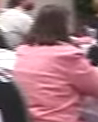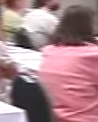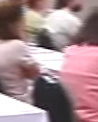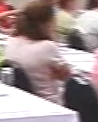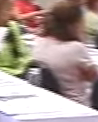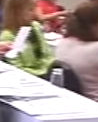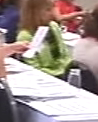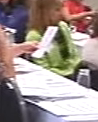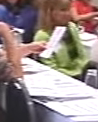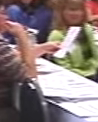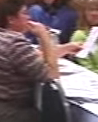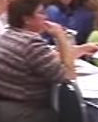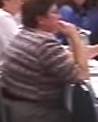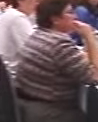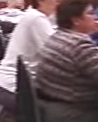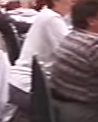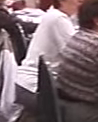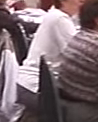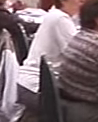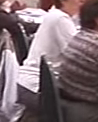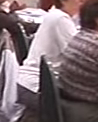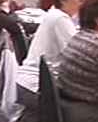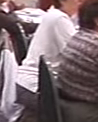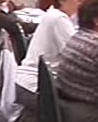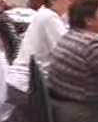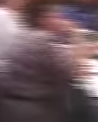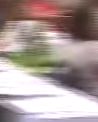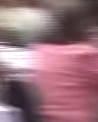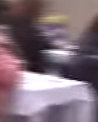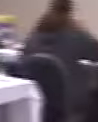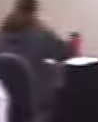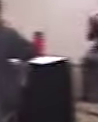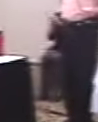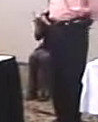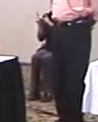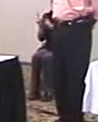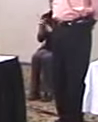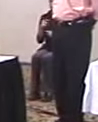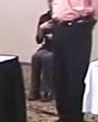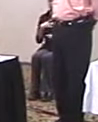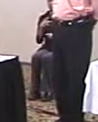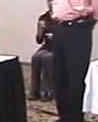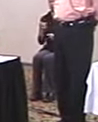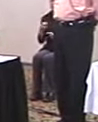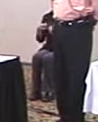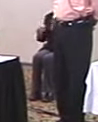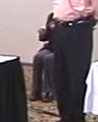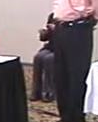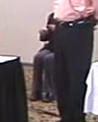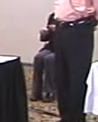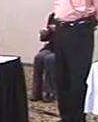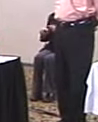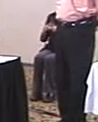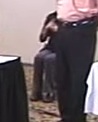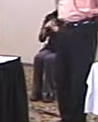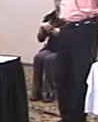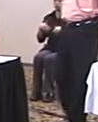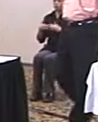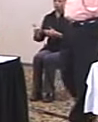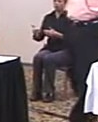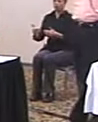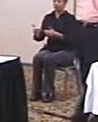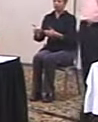Have you tried having a personal conflict with her? Yeah, she doesn't really like me. I don't care that much for her. We don't,